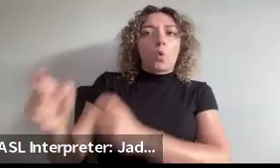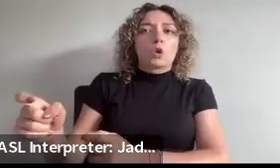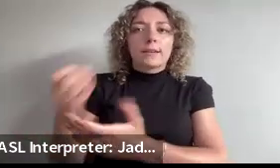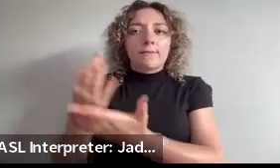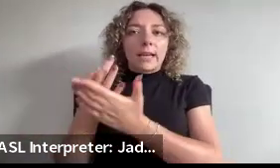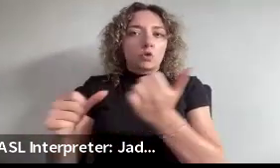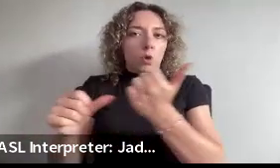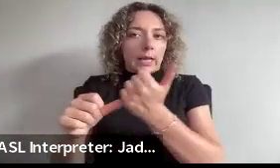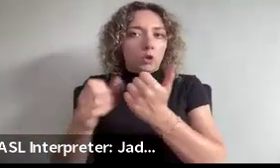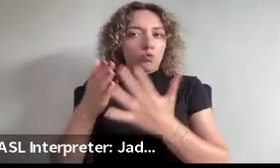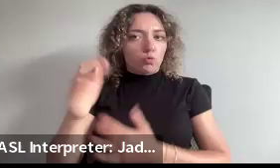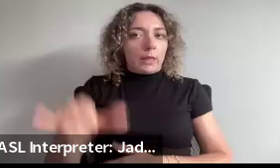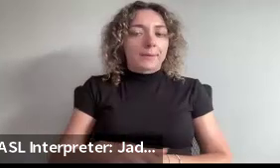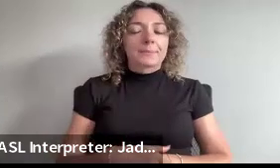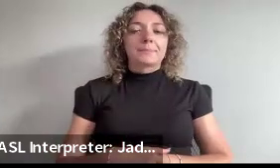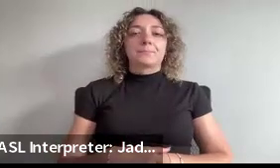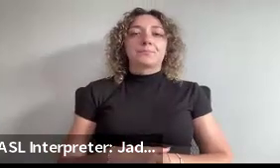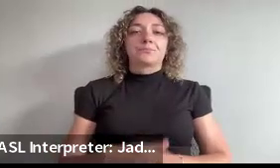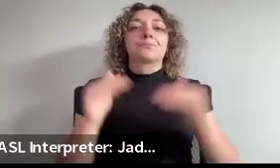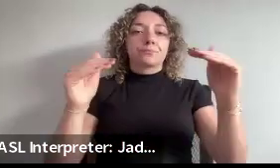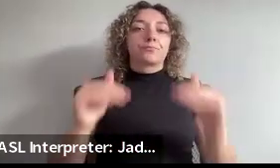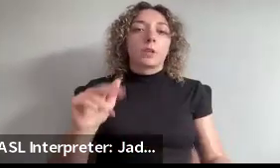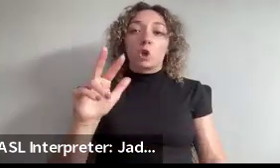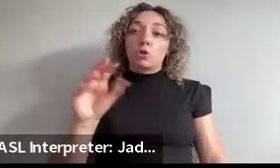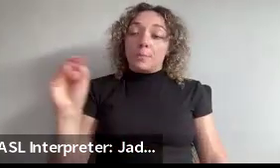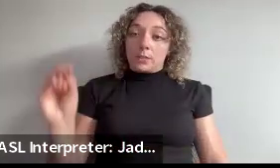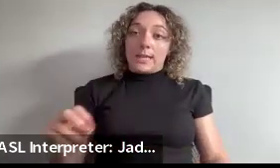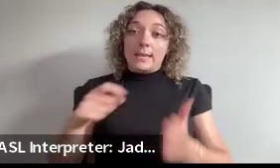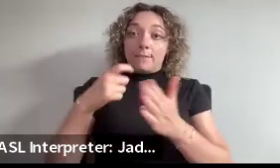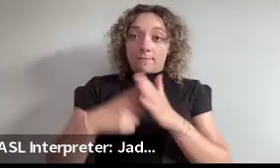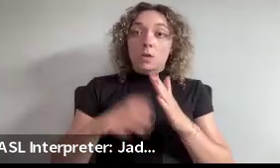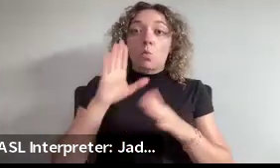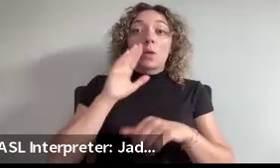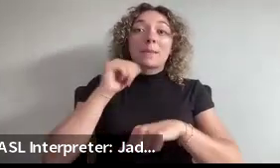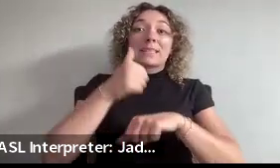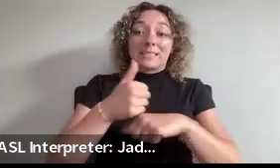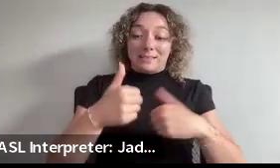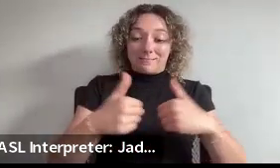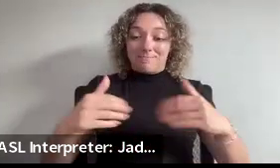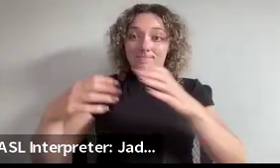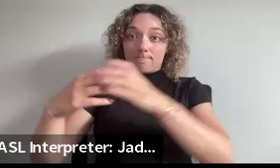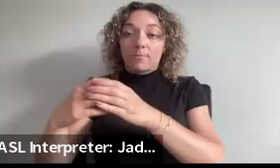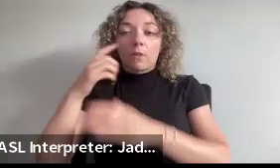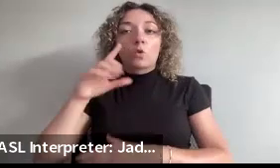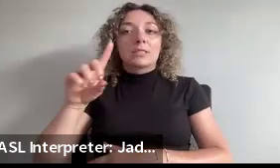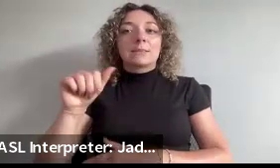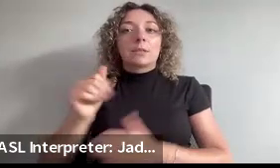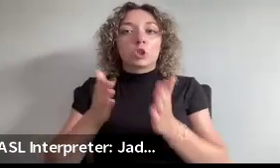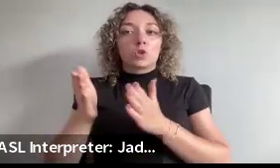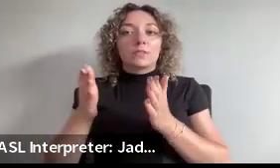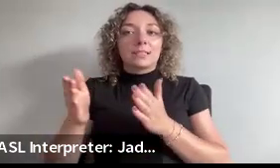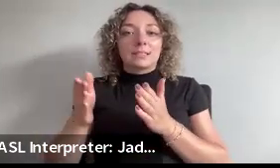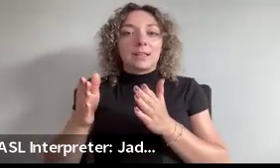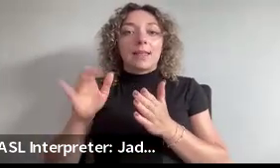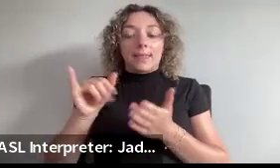aid through that means. 3% of the fee will also be designated for disability services. So this is